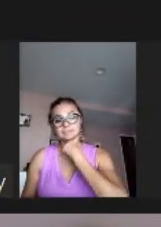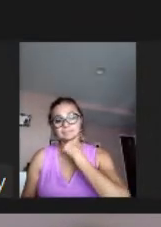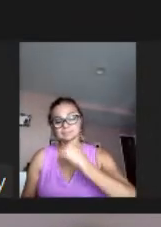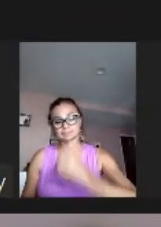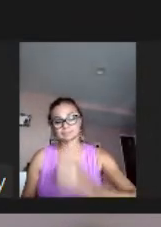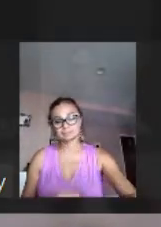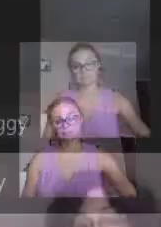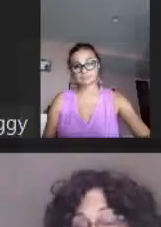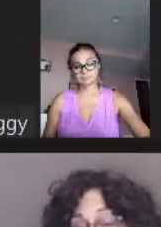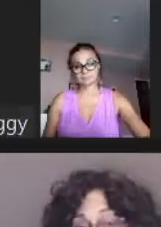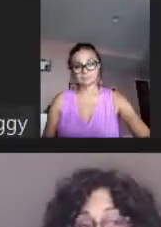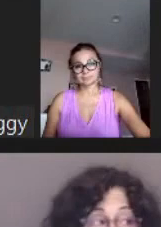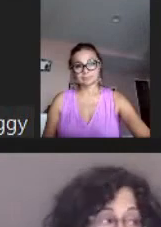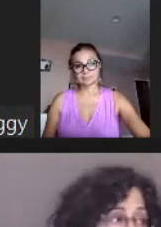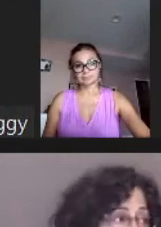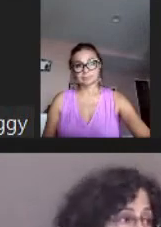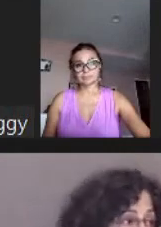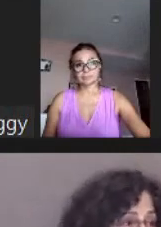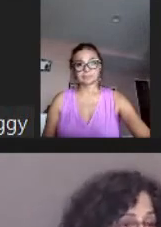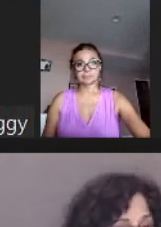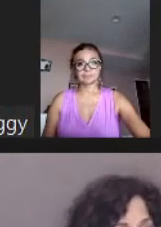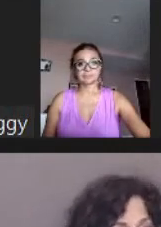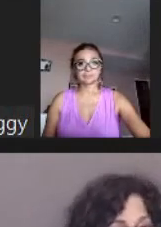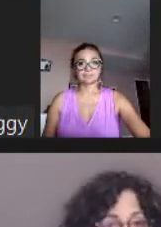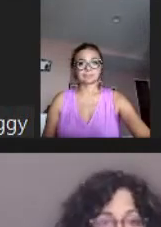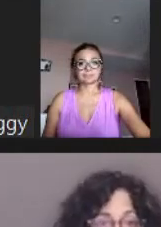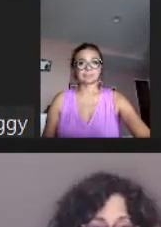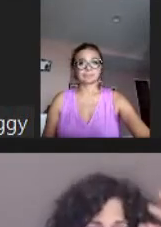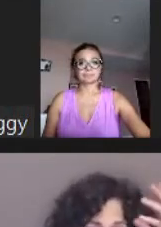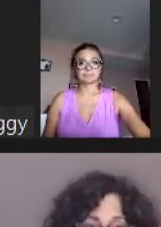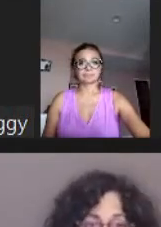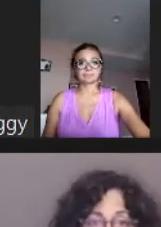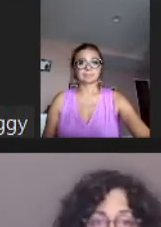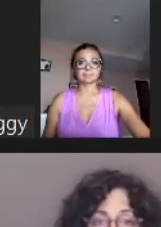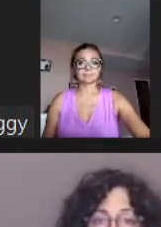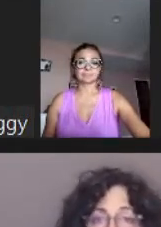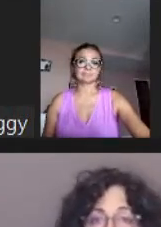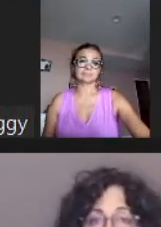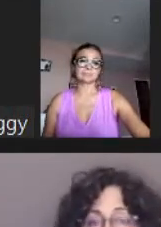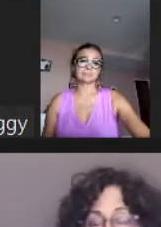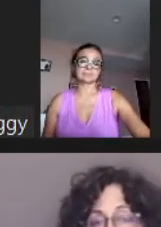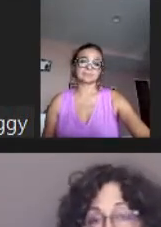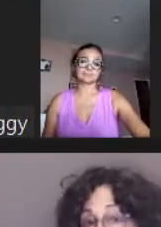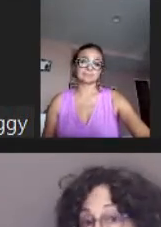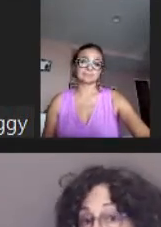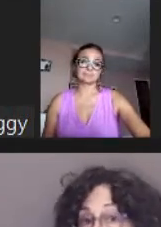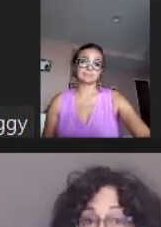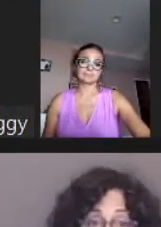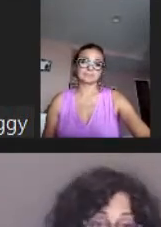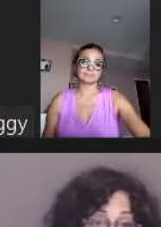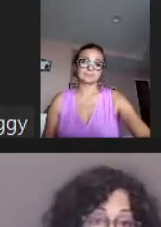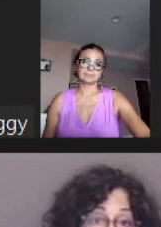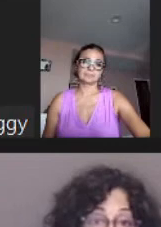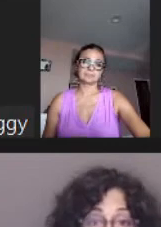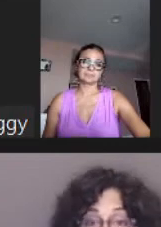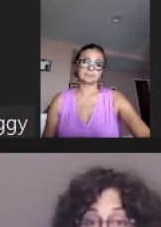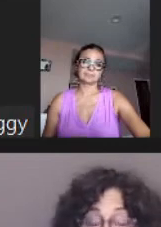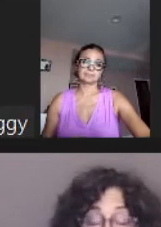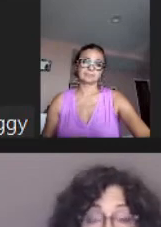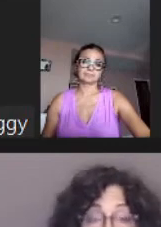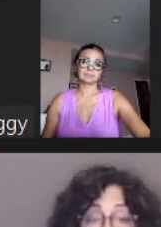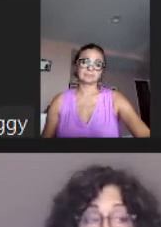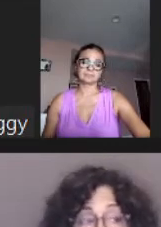if the adult parent or legal guardian do not want the child to have the vaccine, then there would be